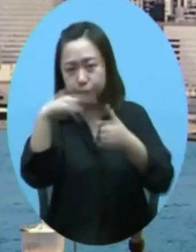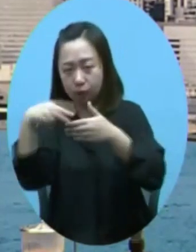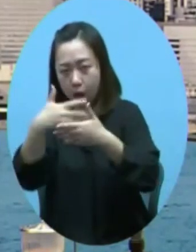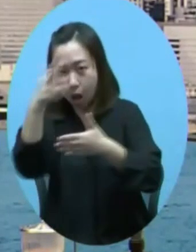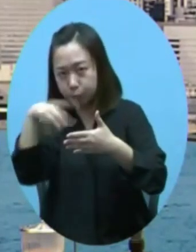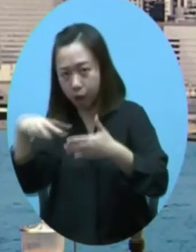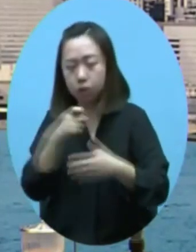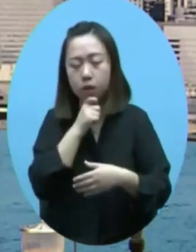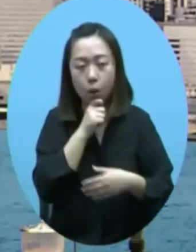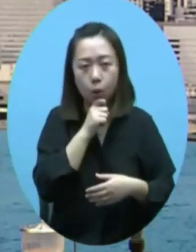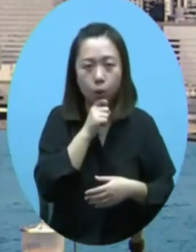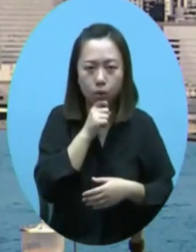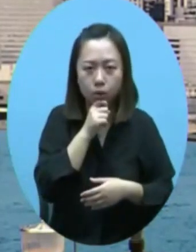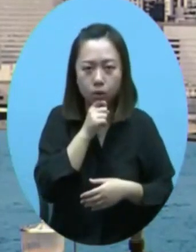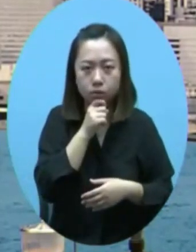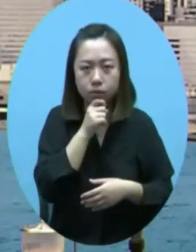and found that